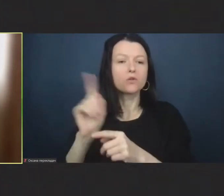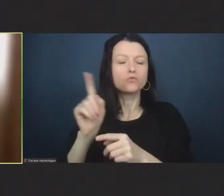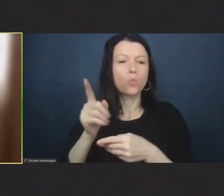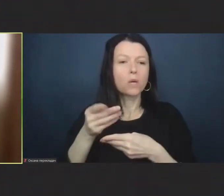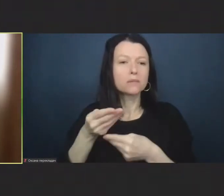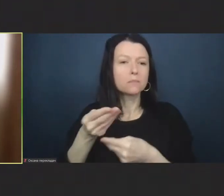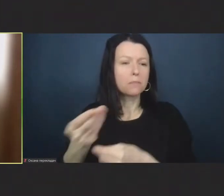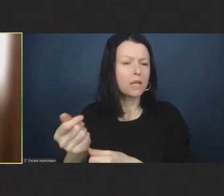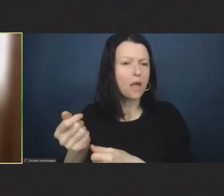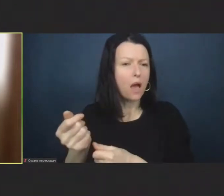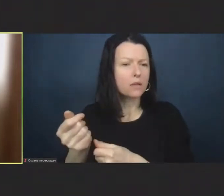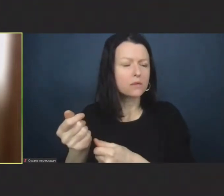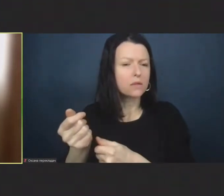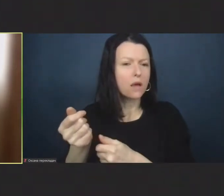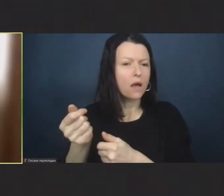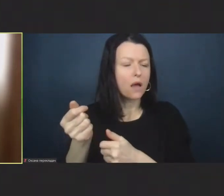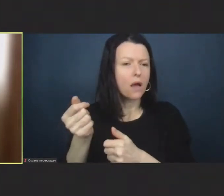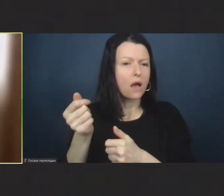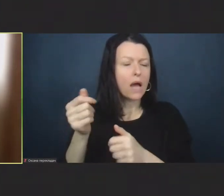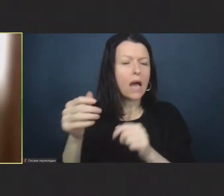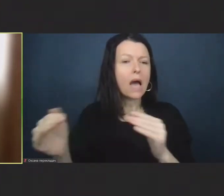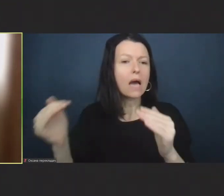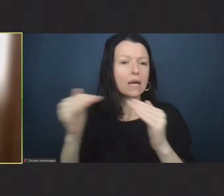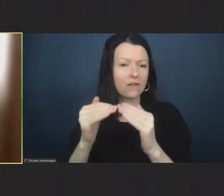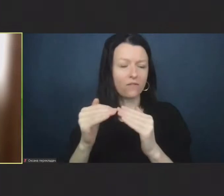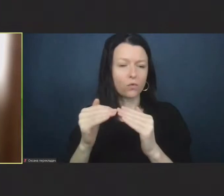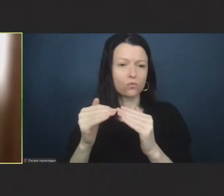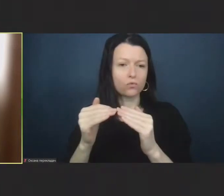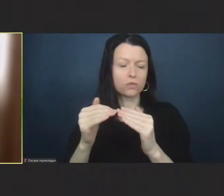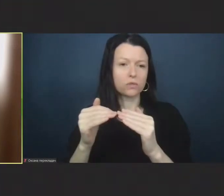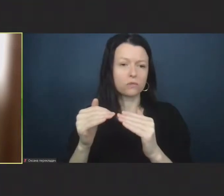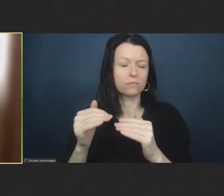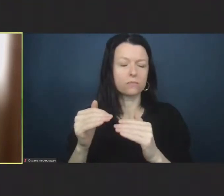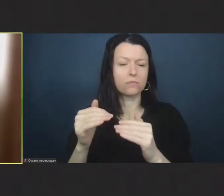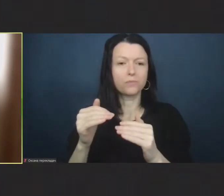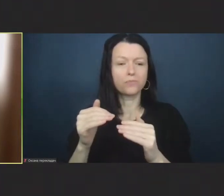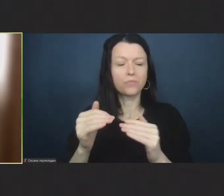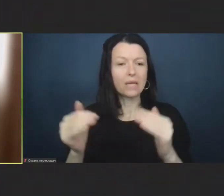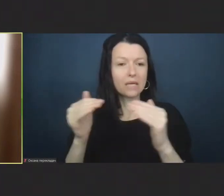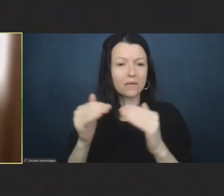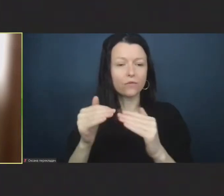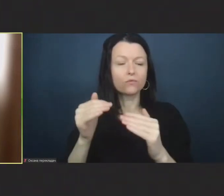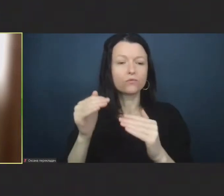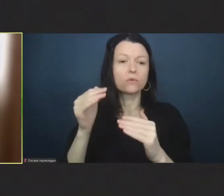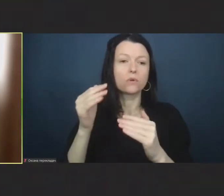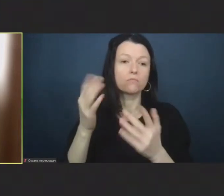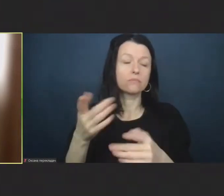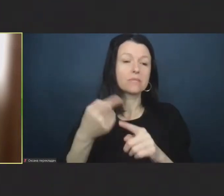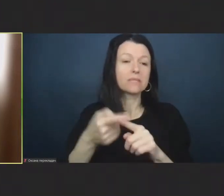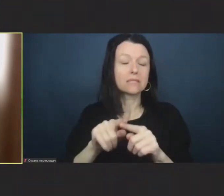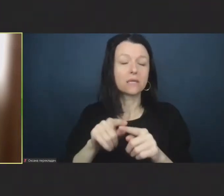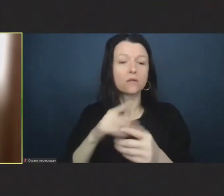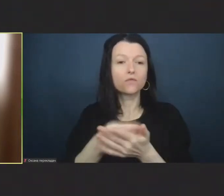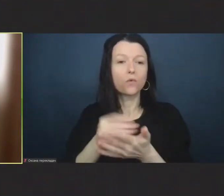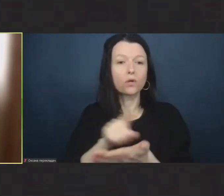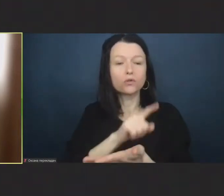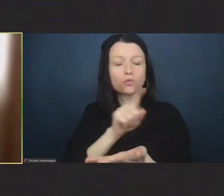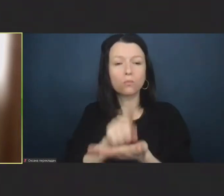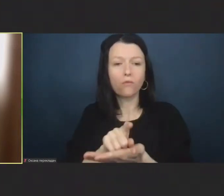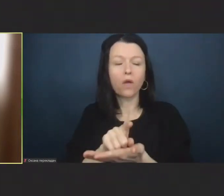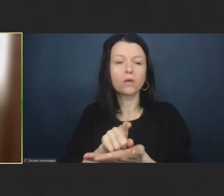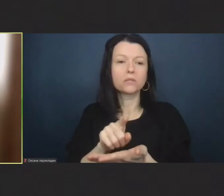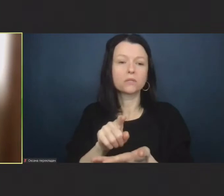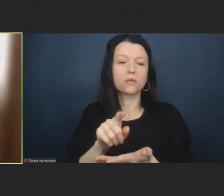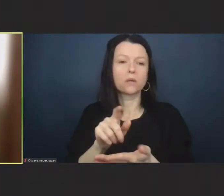the promotion of equality, which is another way of looking at the ban on discrimination. So